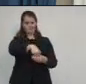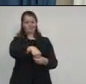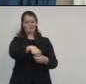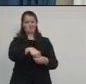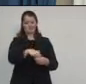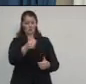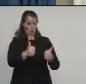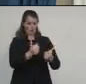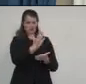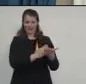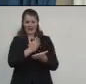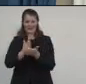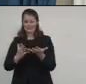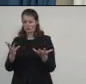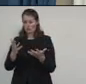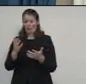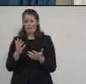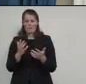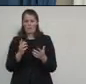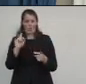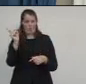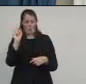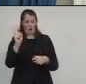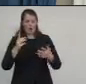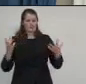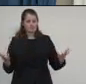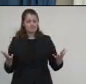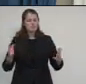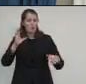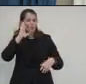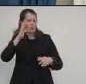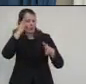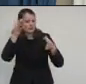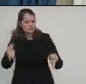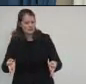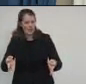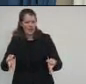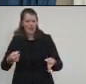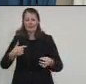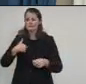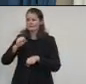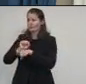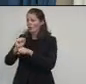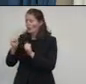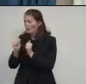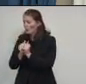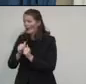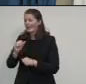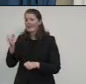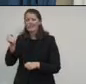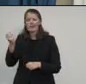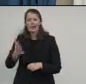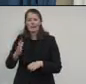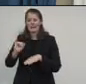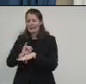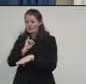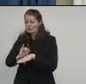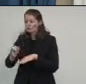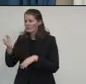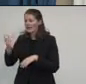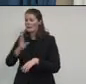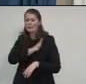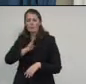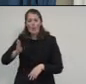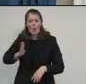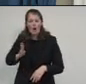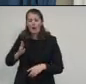and everybody's going to move into phase 1 together. Some of the counties do not have any cases. They haven't had a fatality, and that's great, and I